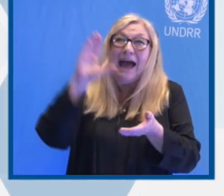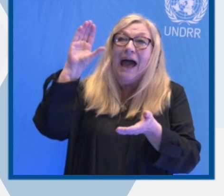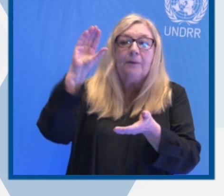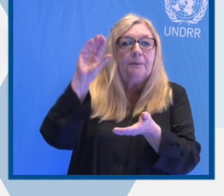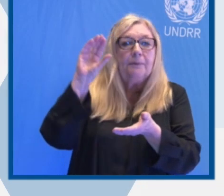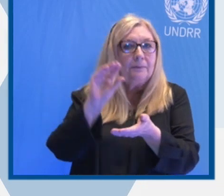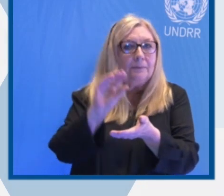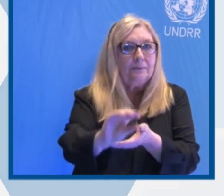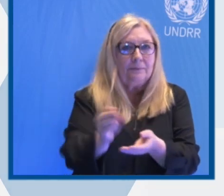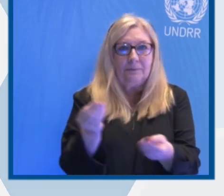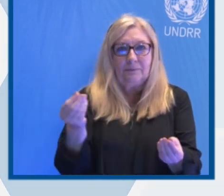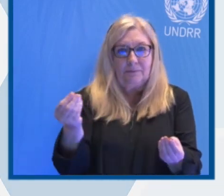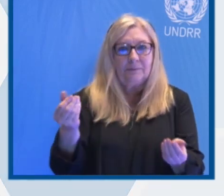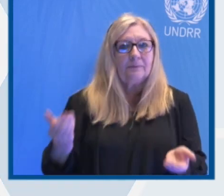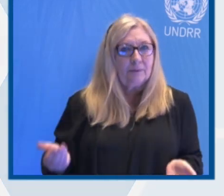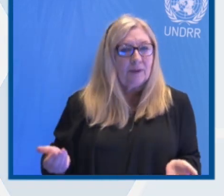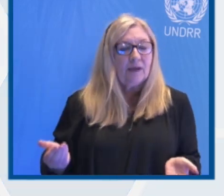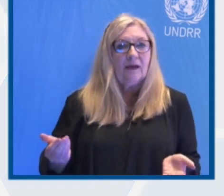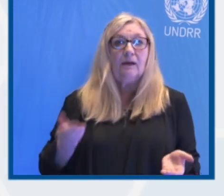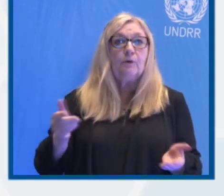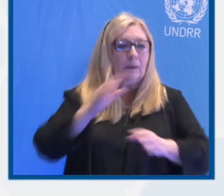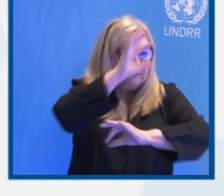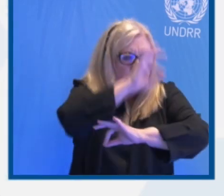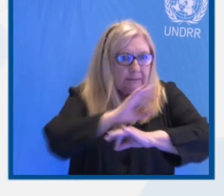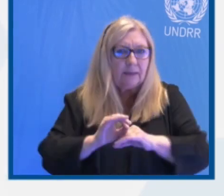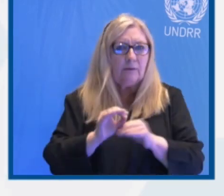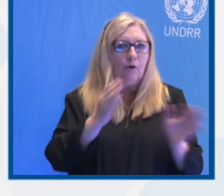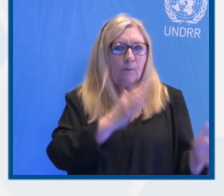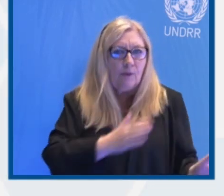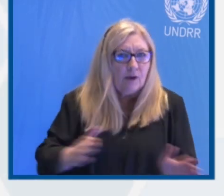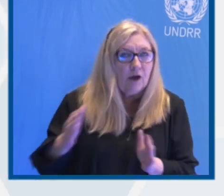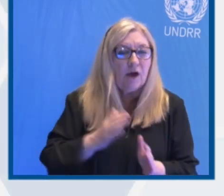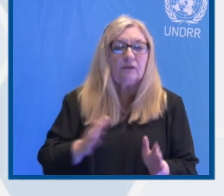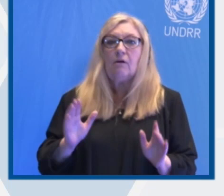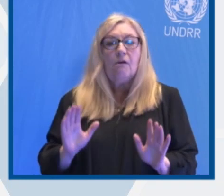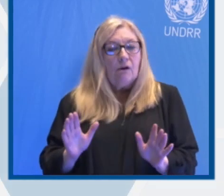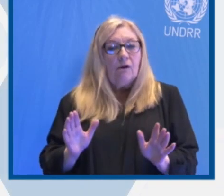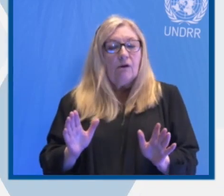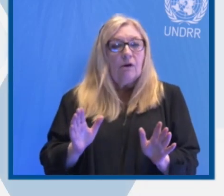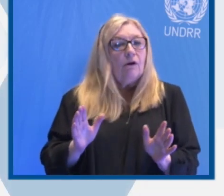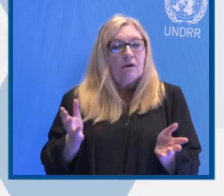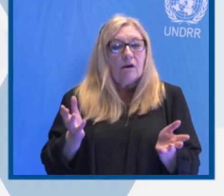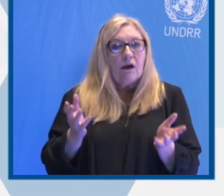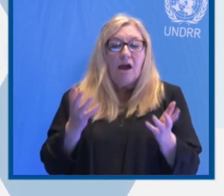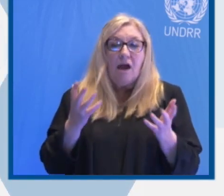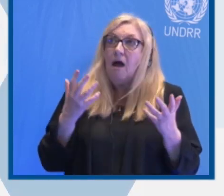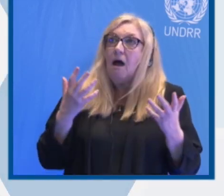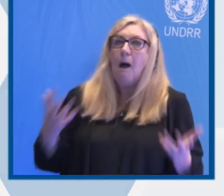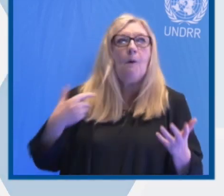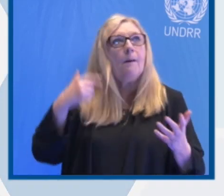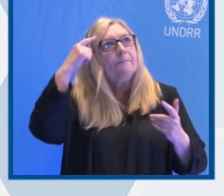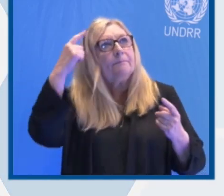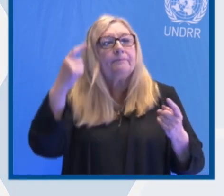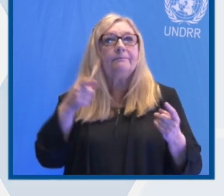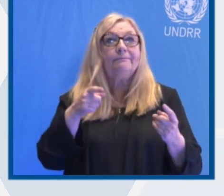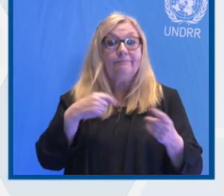just good planning, design, implementation in the beginning, but also the way infrastructure systems are